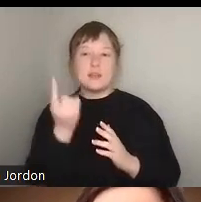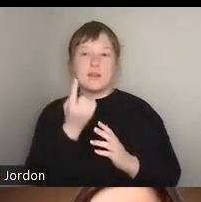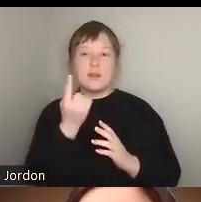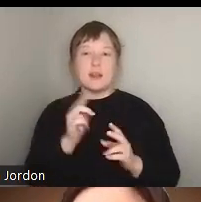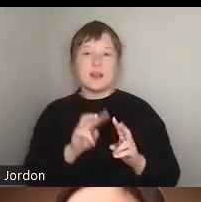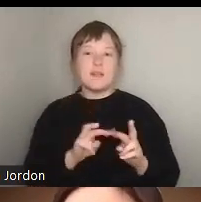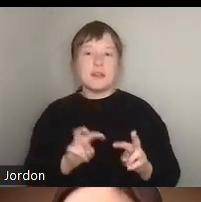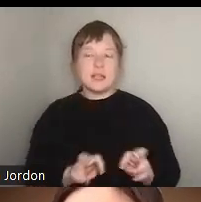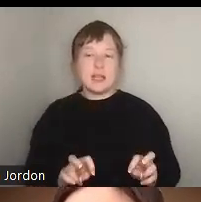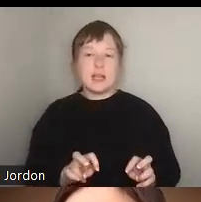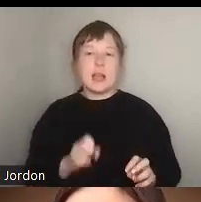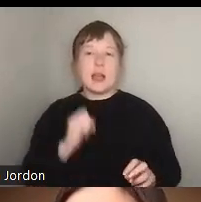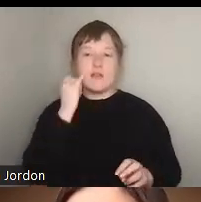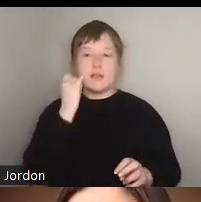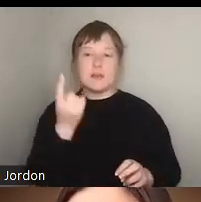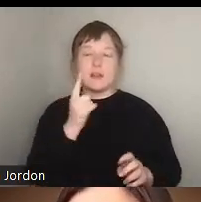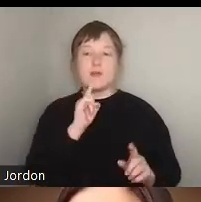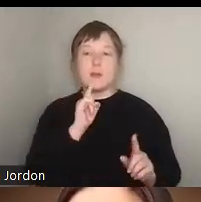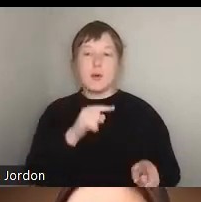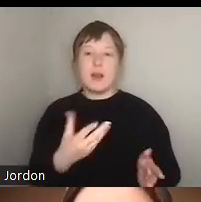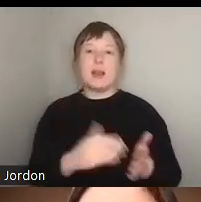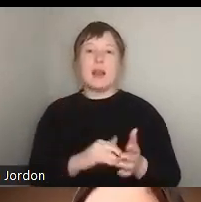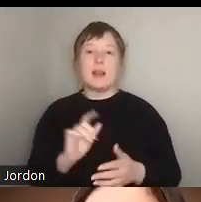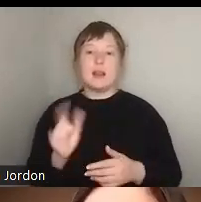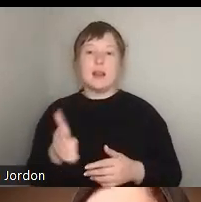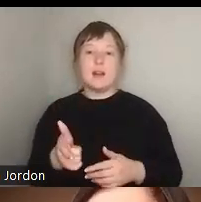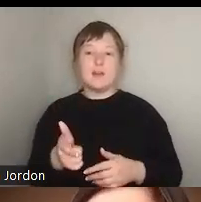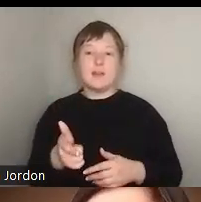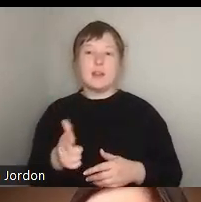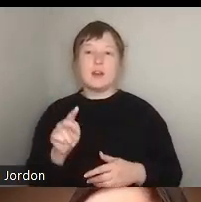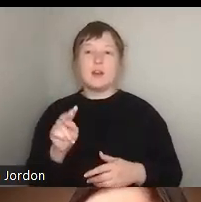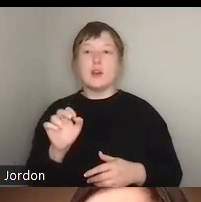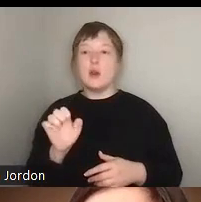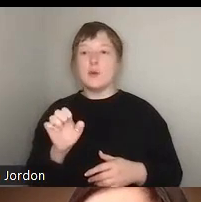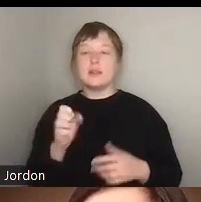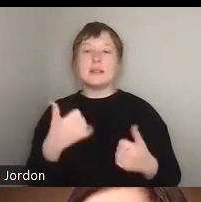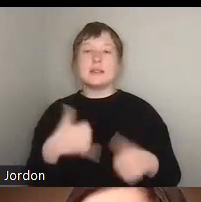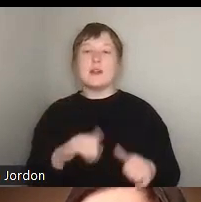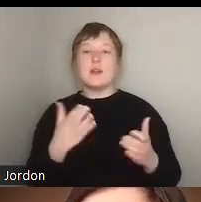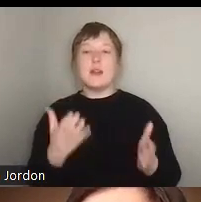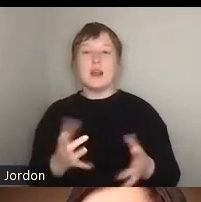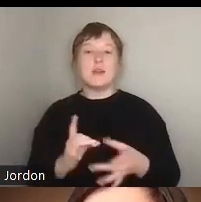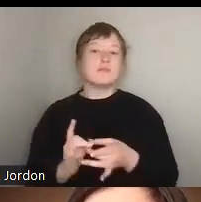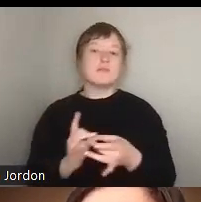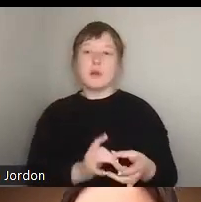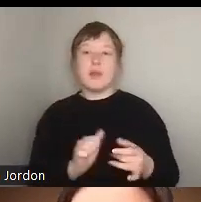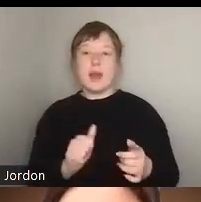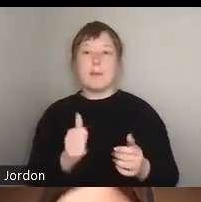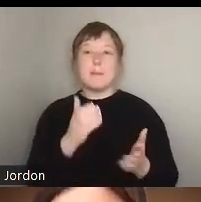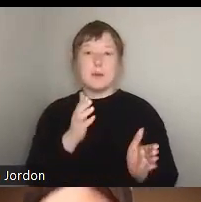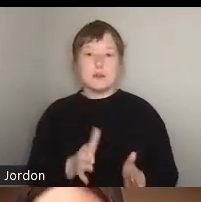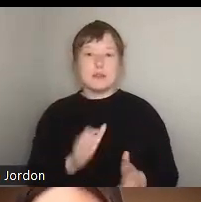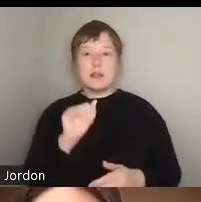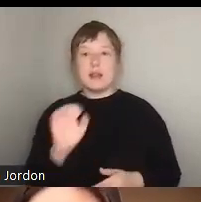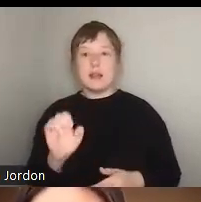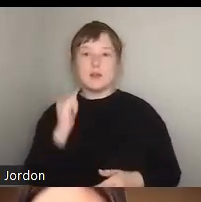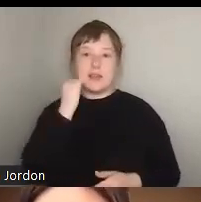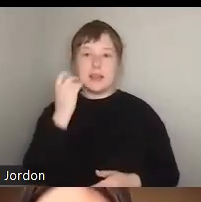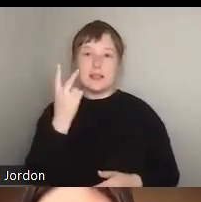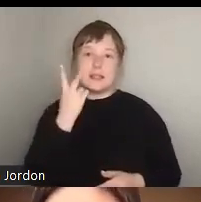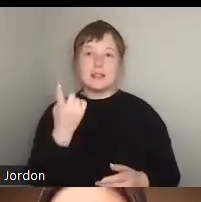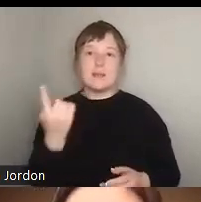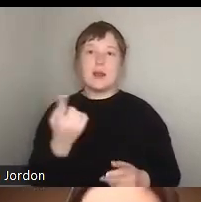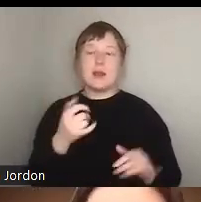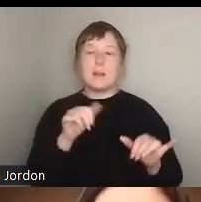investigating, if something's reported again later on, that note's still there, sort of associated with that person in that case. So then if they see that something's a pattern